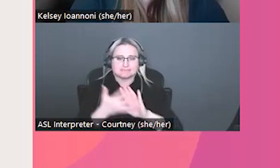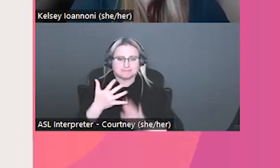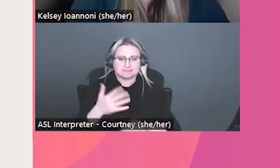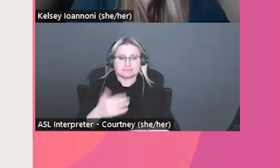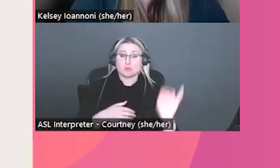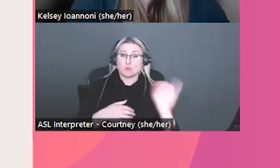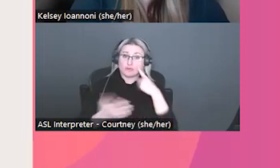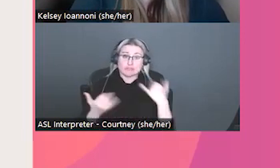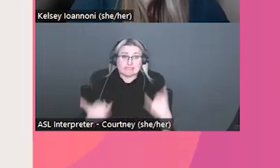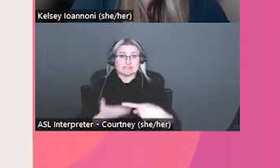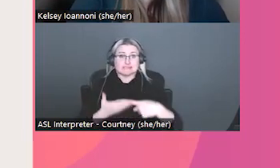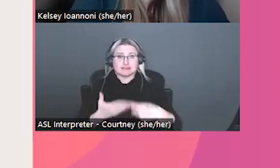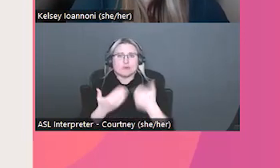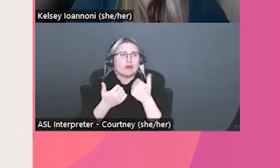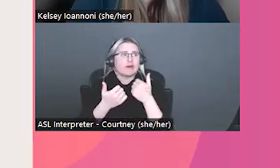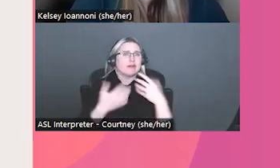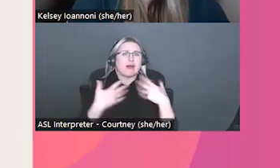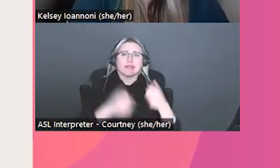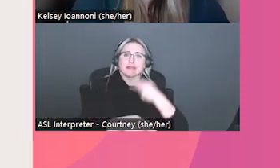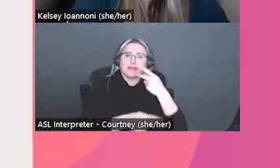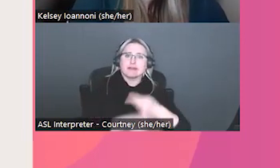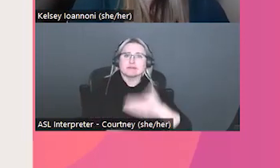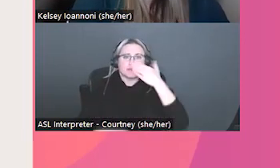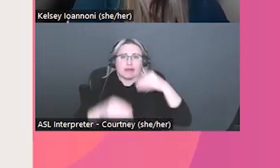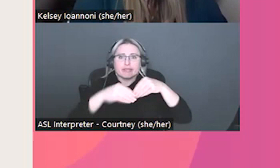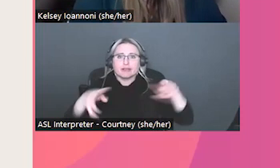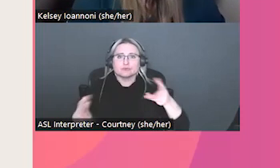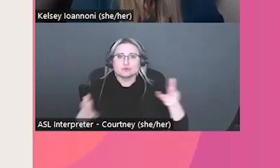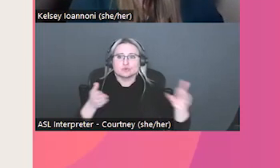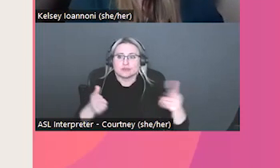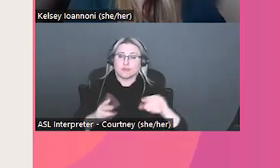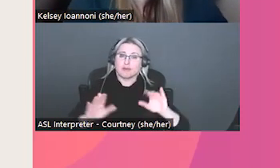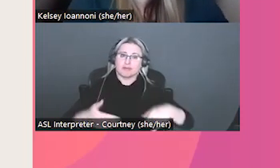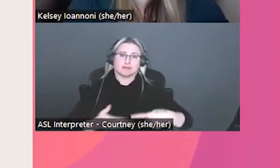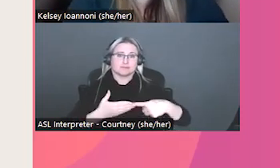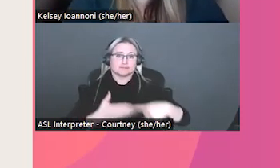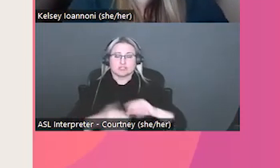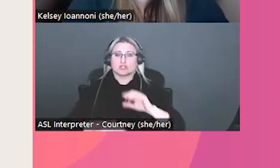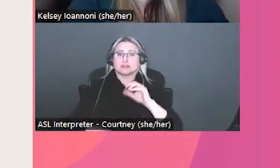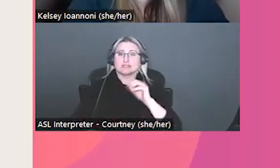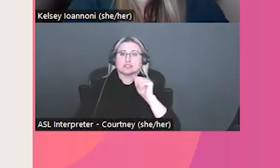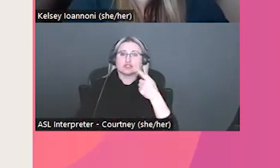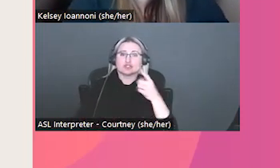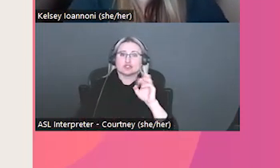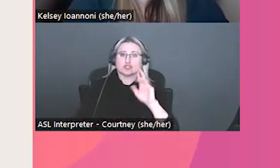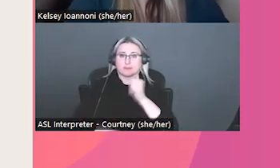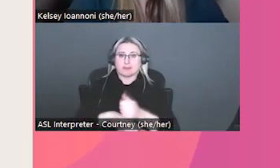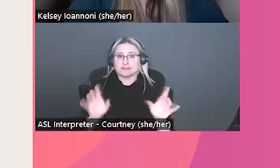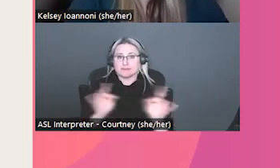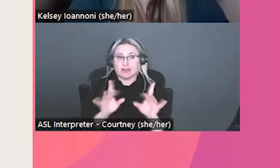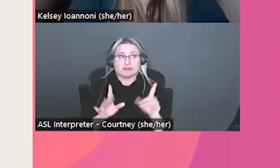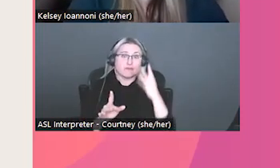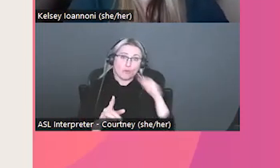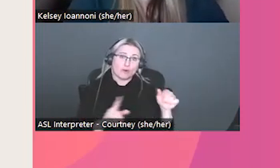services or other frontline services or lack of trust to discuss issues of gender-based violence with healthcare